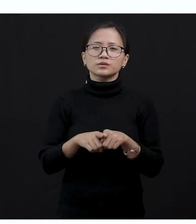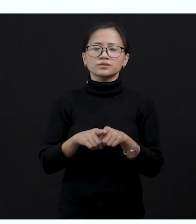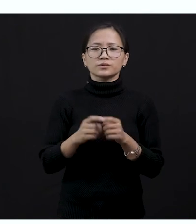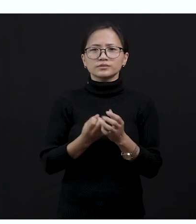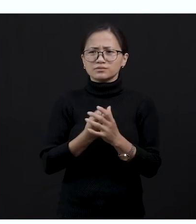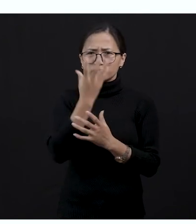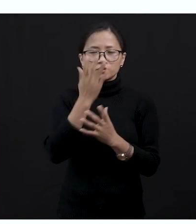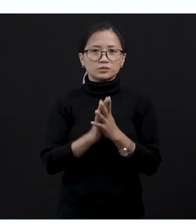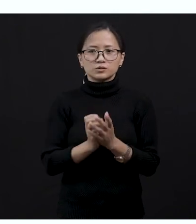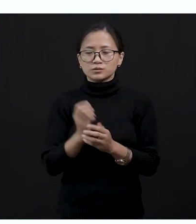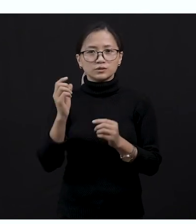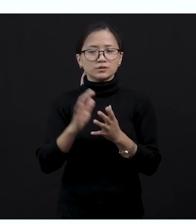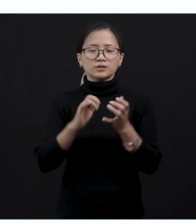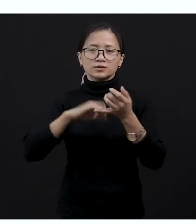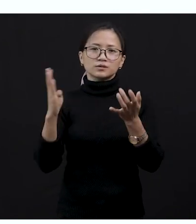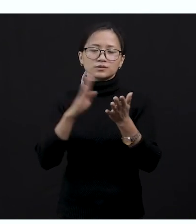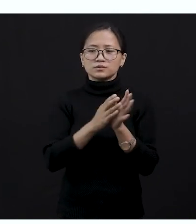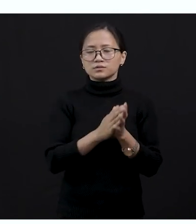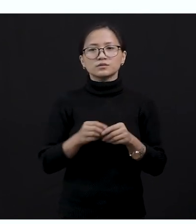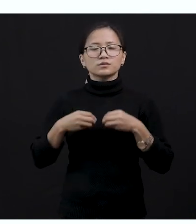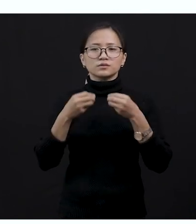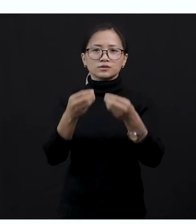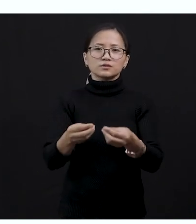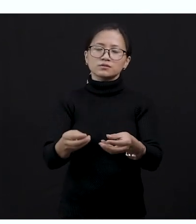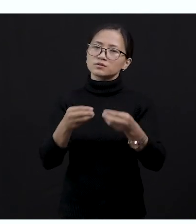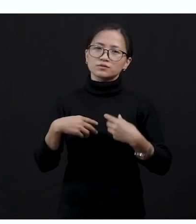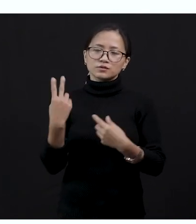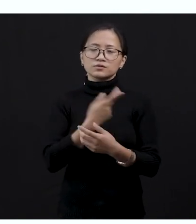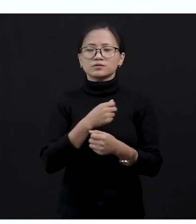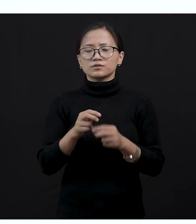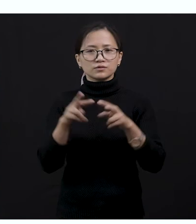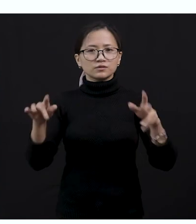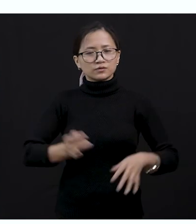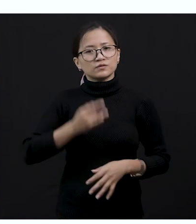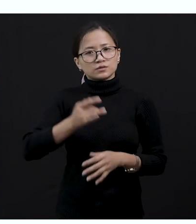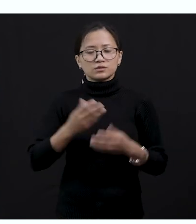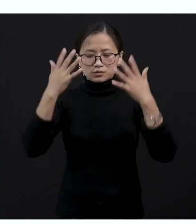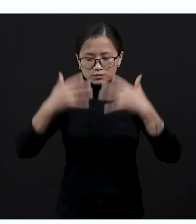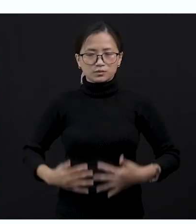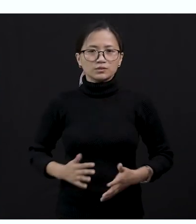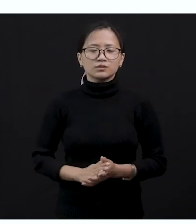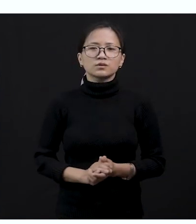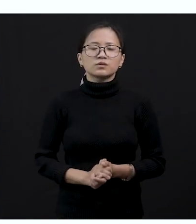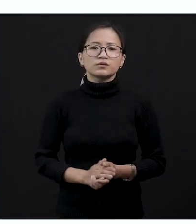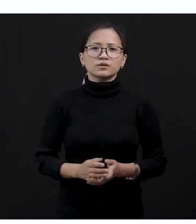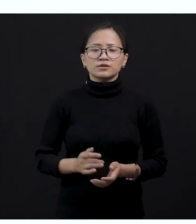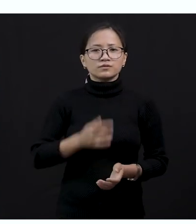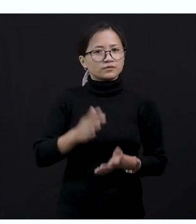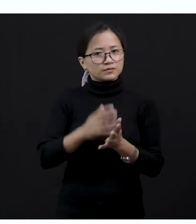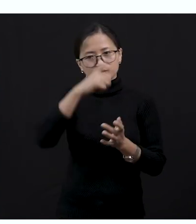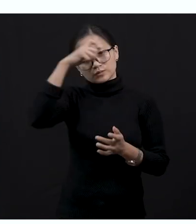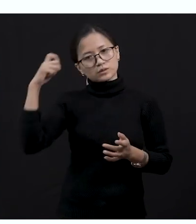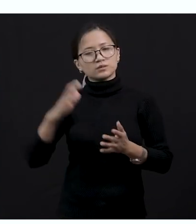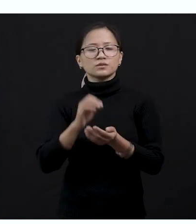these seasons gives us a different feeling in our body. Okay, some of them makes us feel hot,